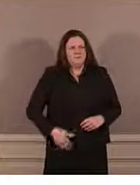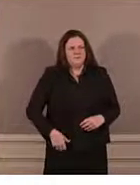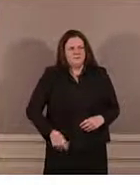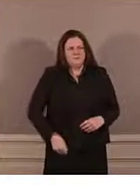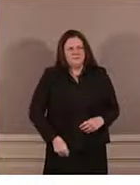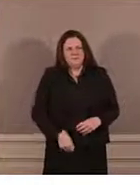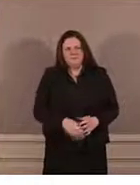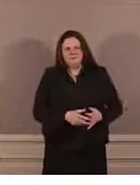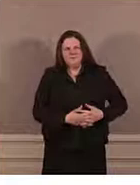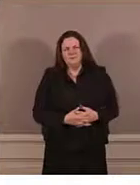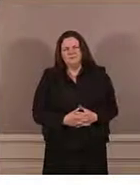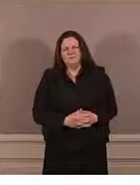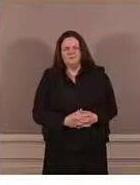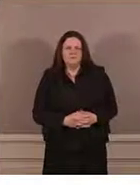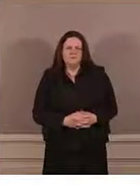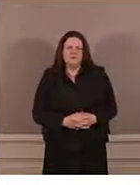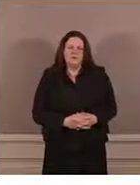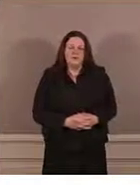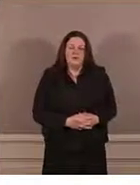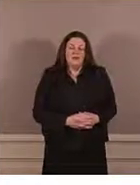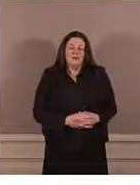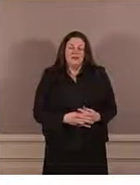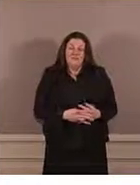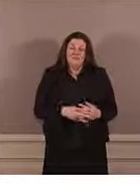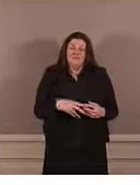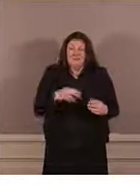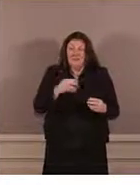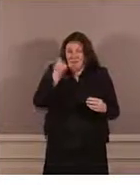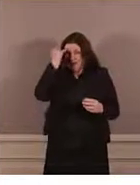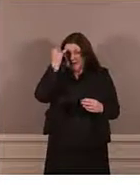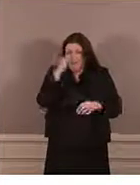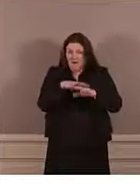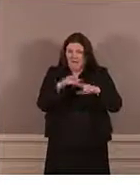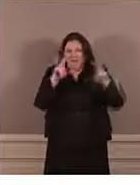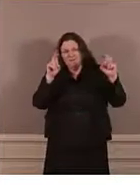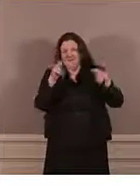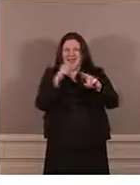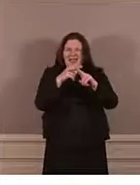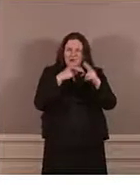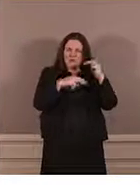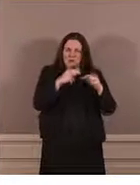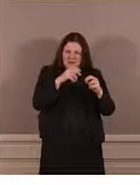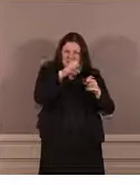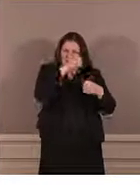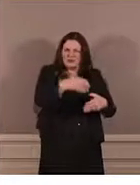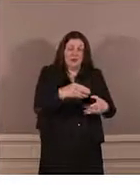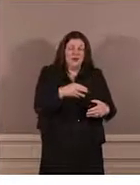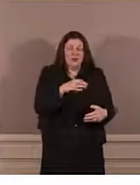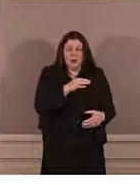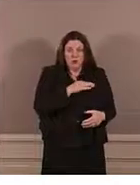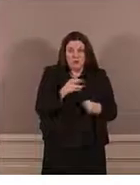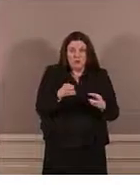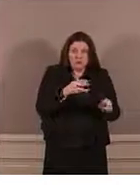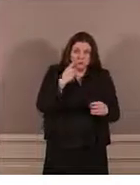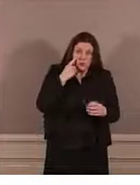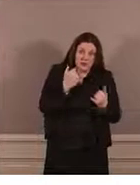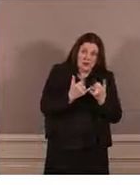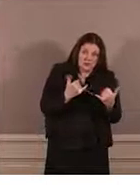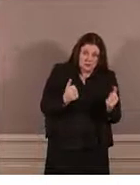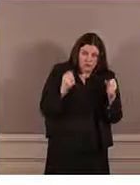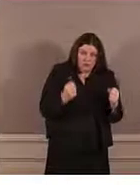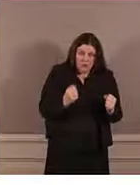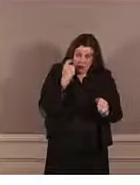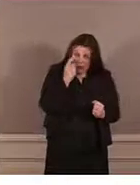We found in terms of outcomes that very good practice, and there was strong evidence to suggest that very good